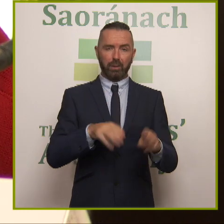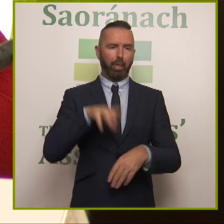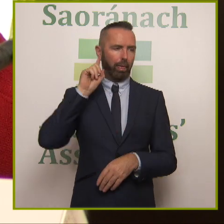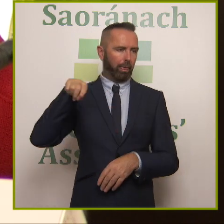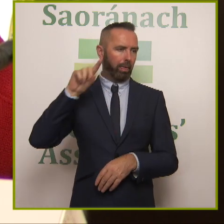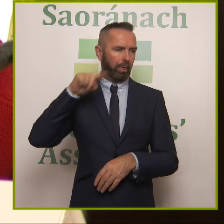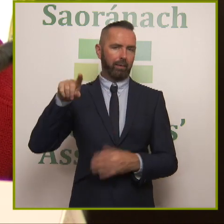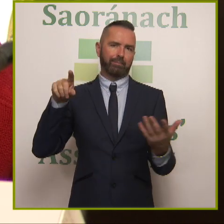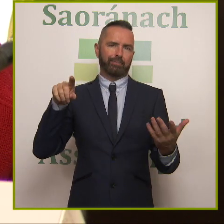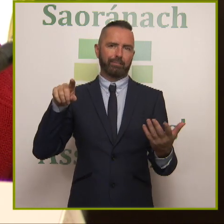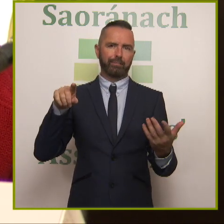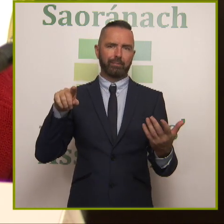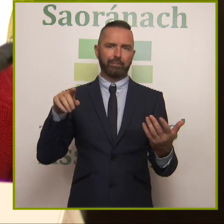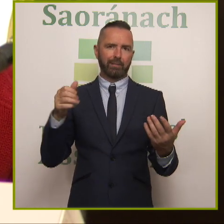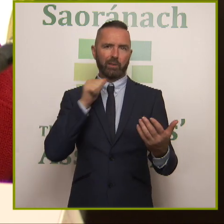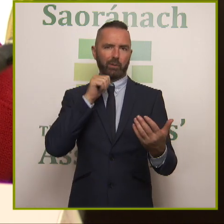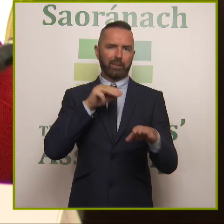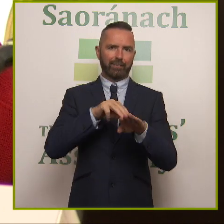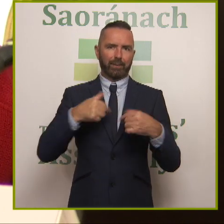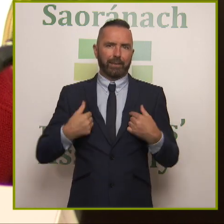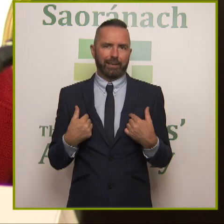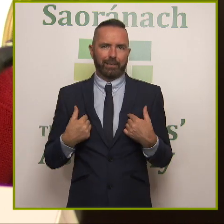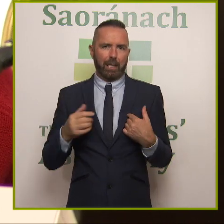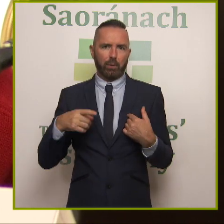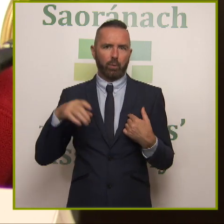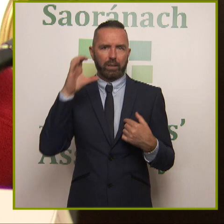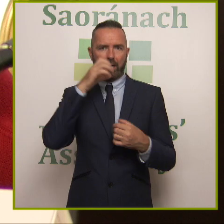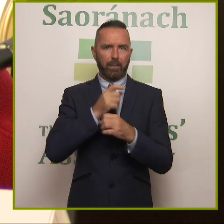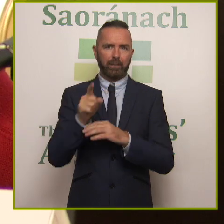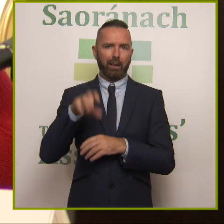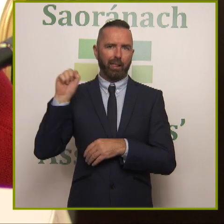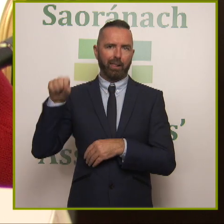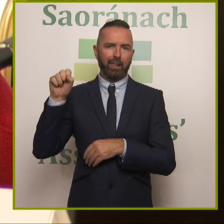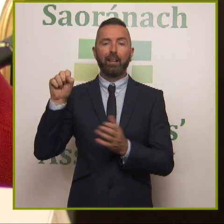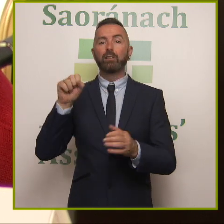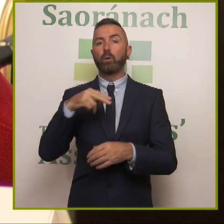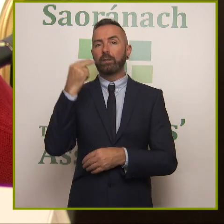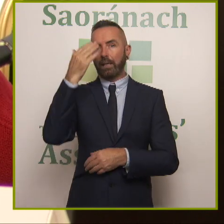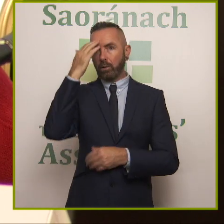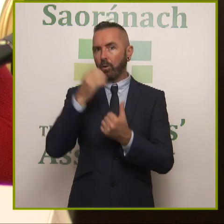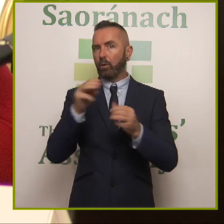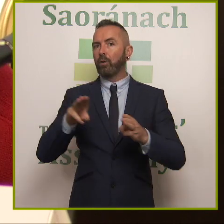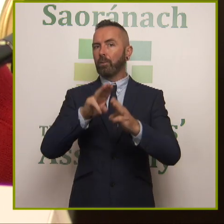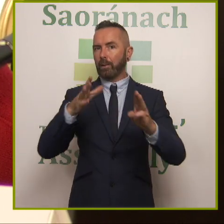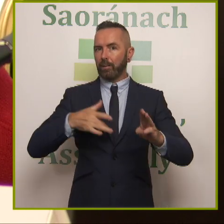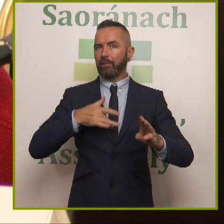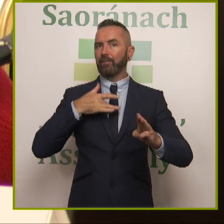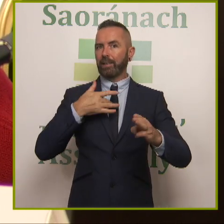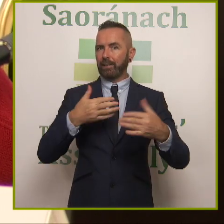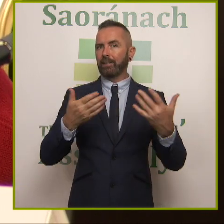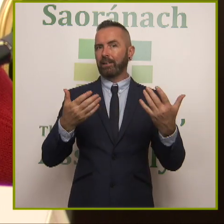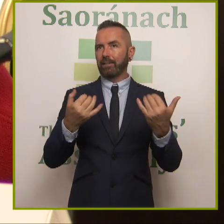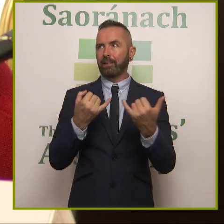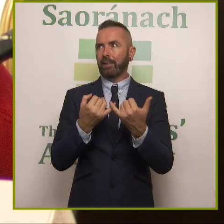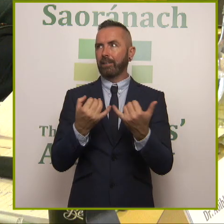like, they're sure, oh, well, it's, like, it's not going to really affect me, I don't really care. So it was nice to know that other people felt like